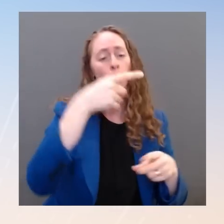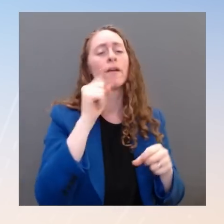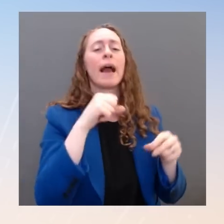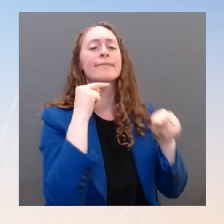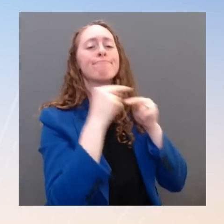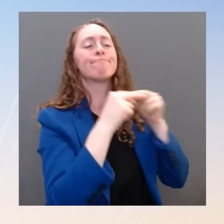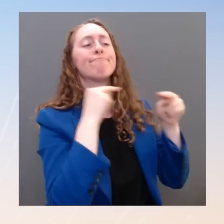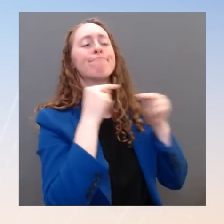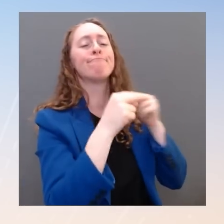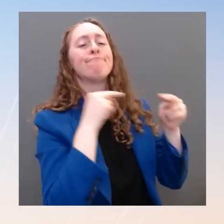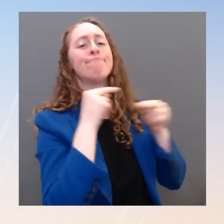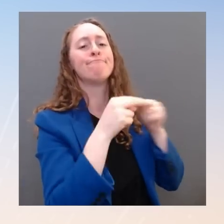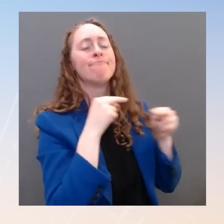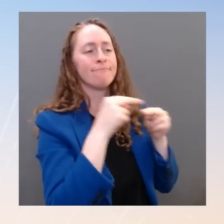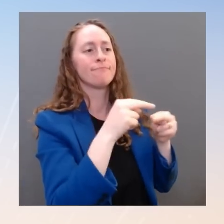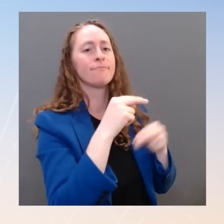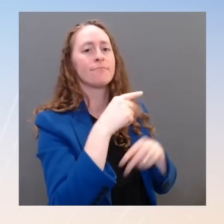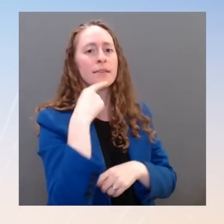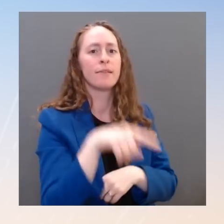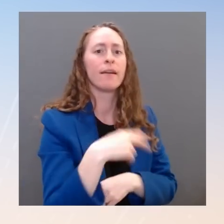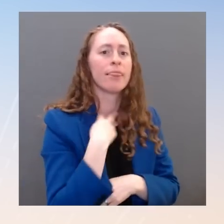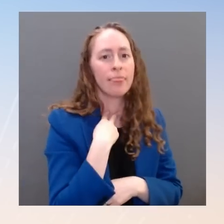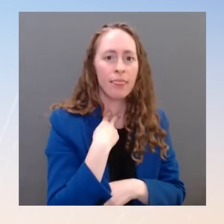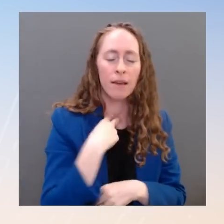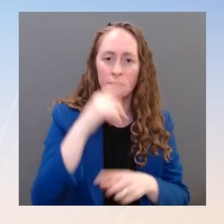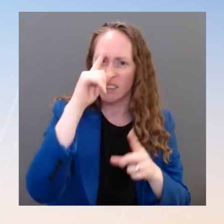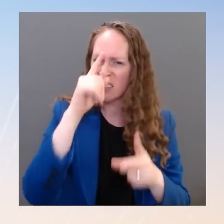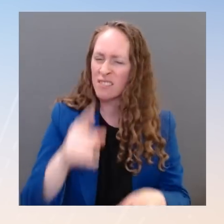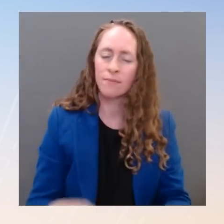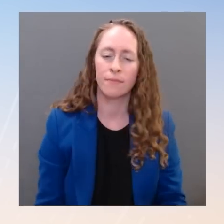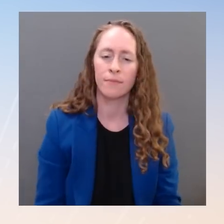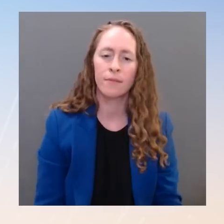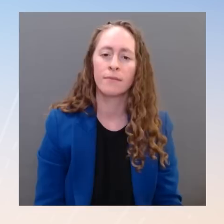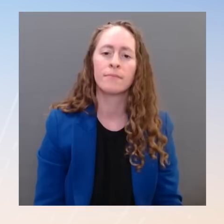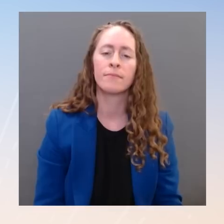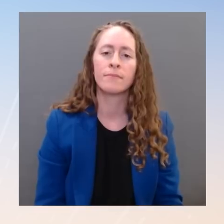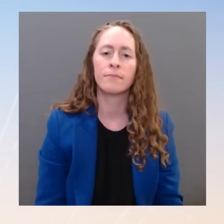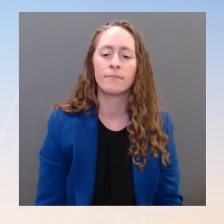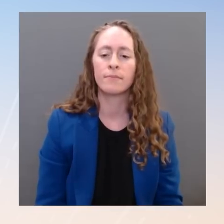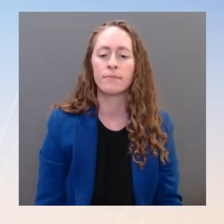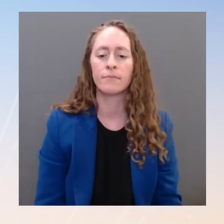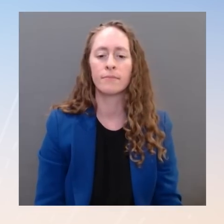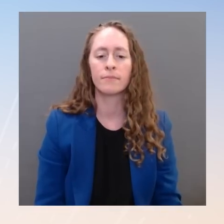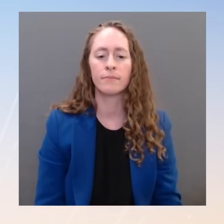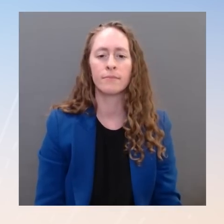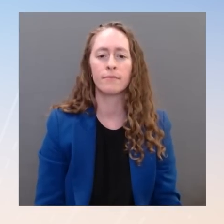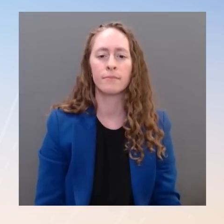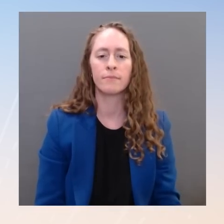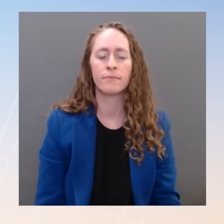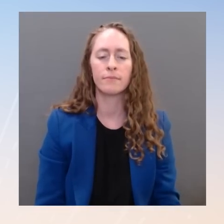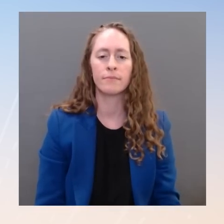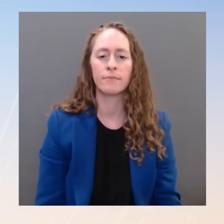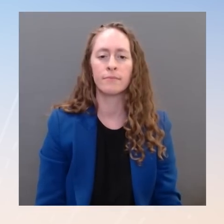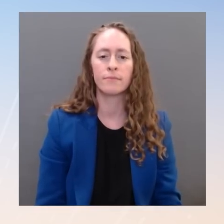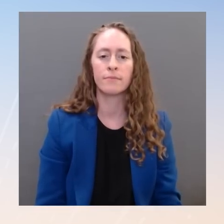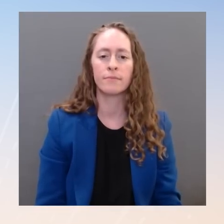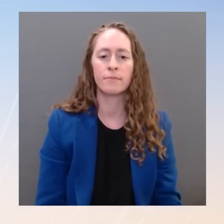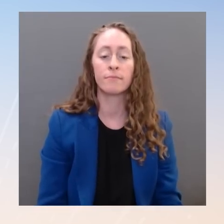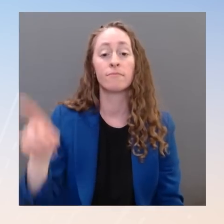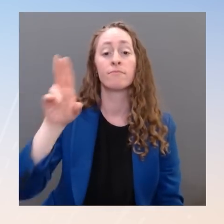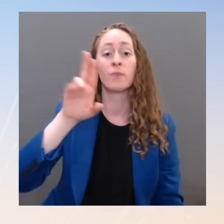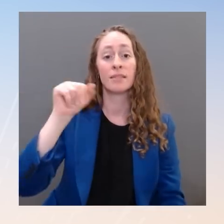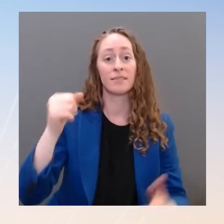this $33 billion aid package, can you say, is it the policy goal of the United States for Ukraine to defeat Russia?